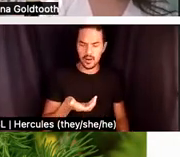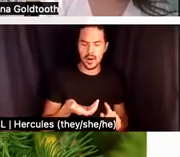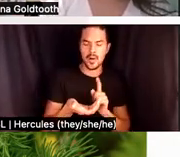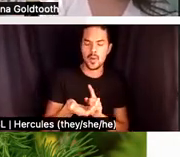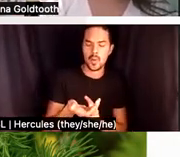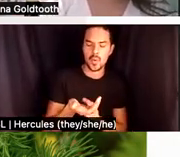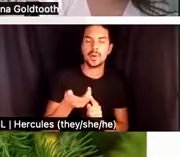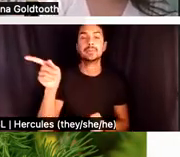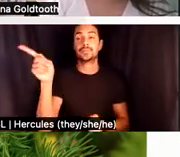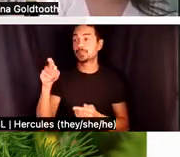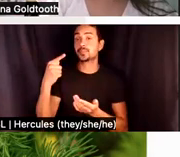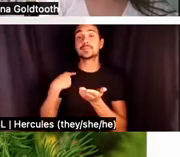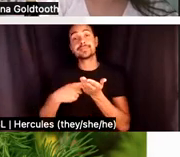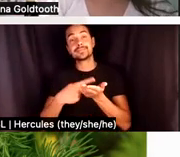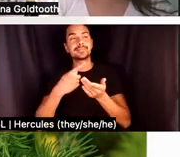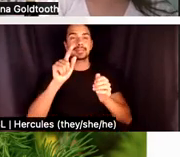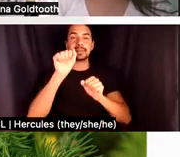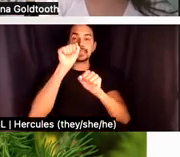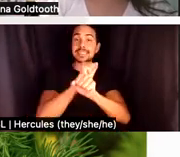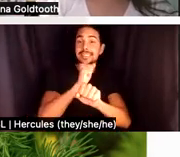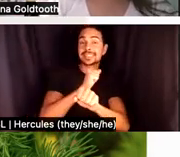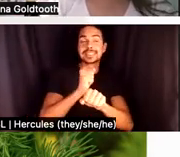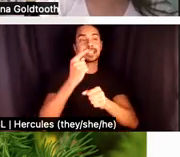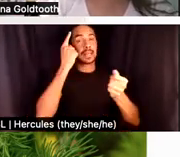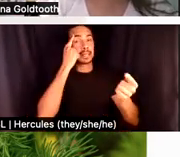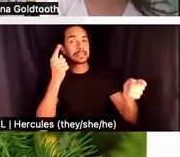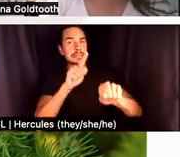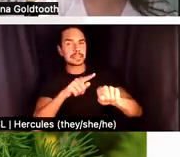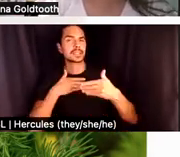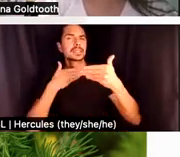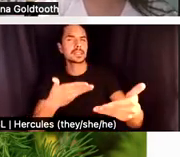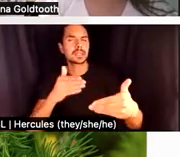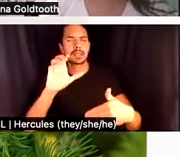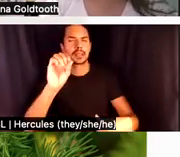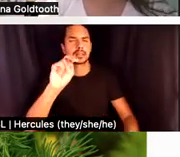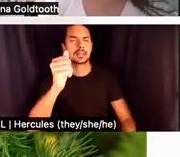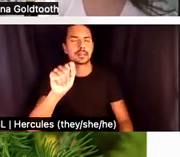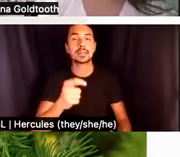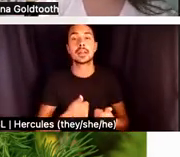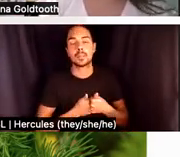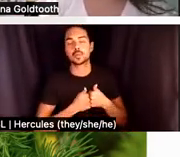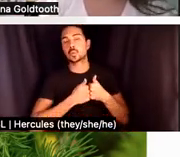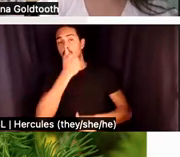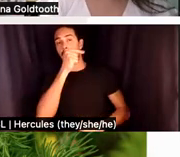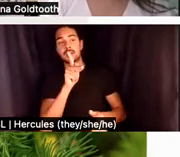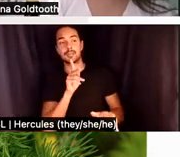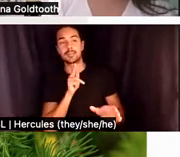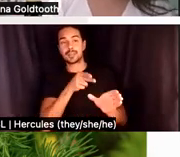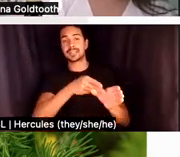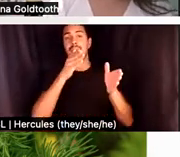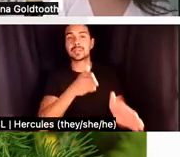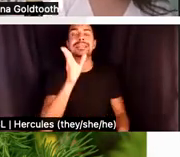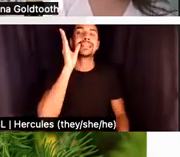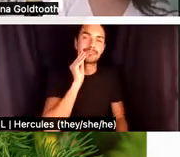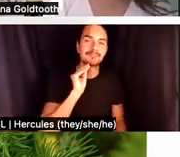and statistically, I would say the majority of our participants have experienced some sort of sexual violence. And so when